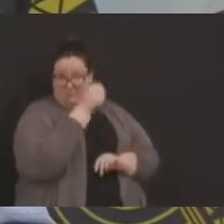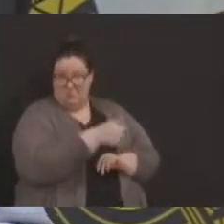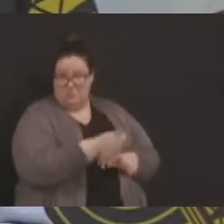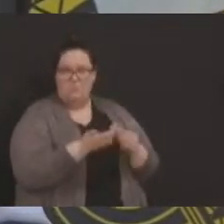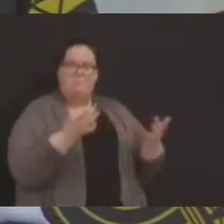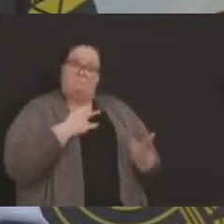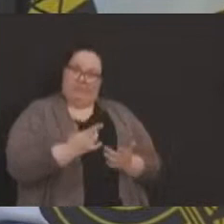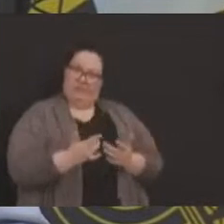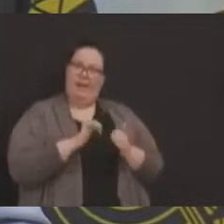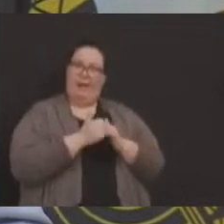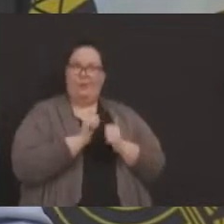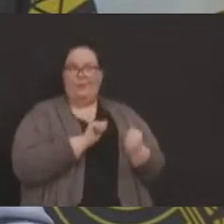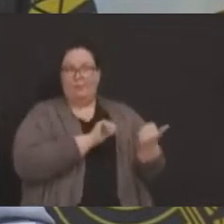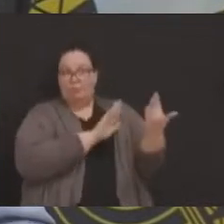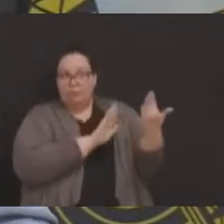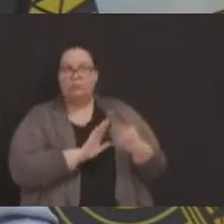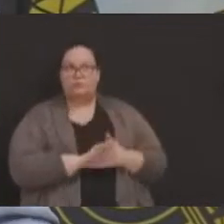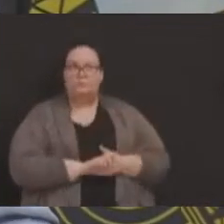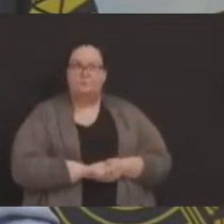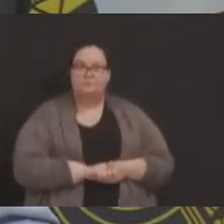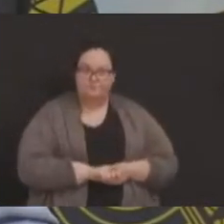Hugues, Radio-Canada.